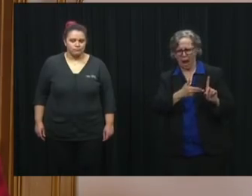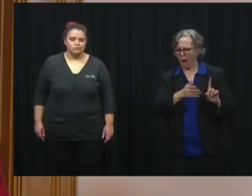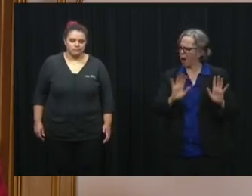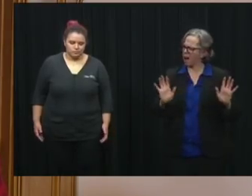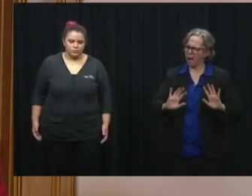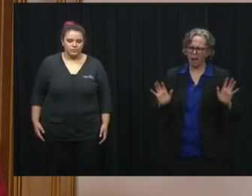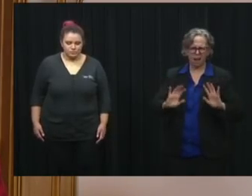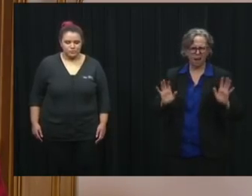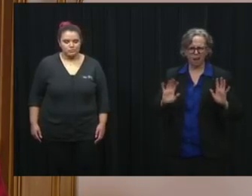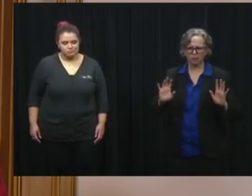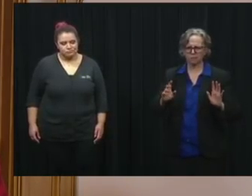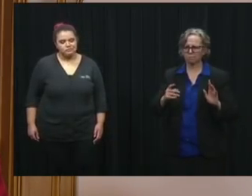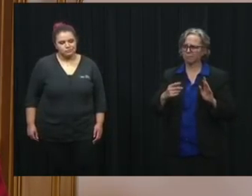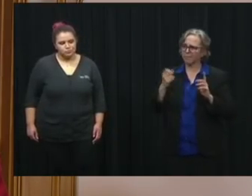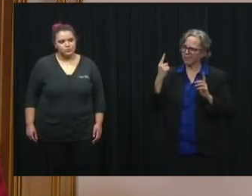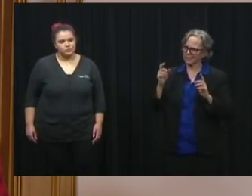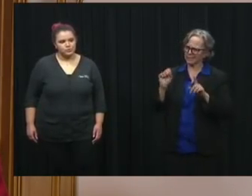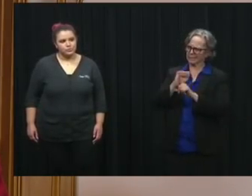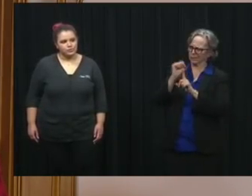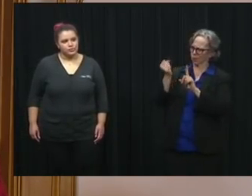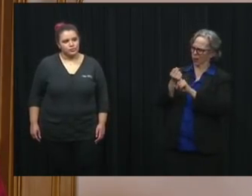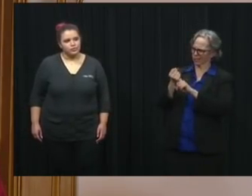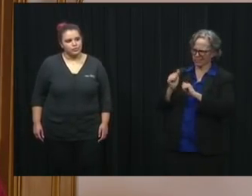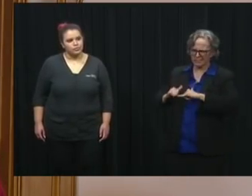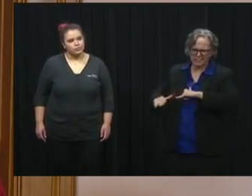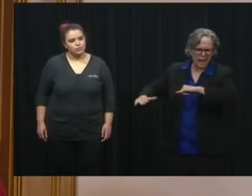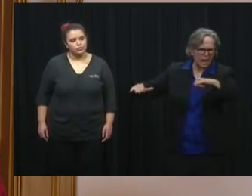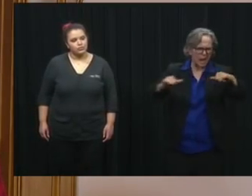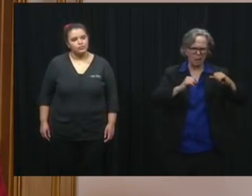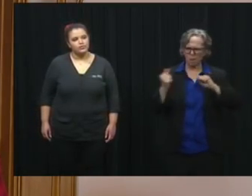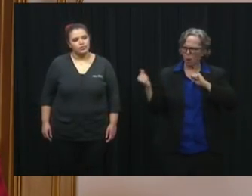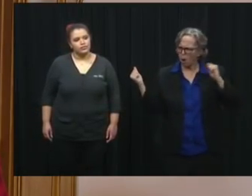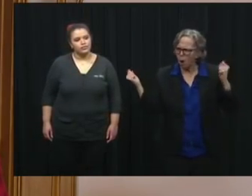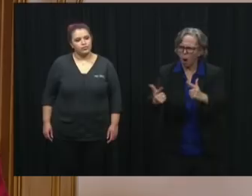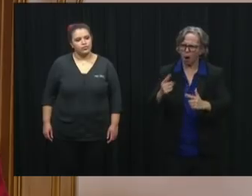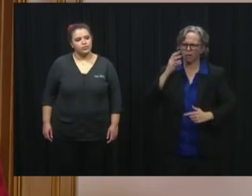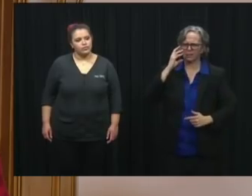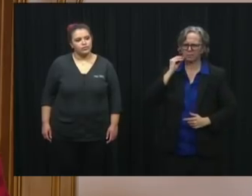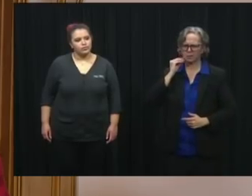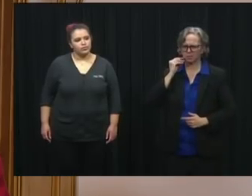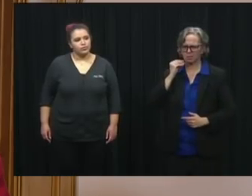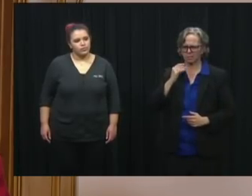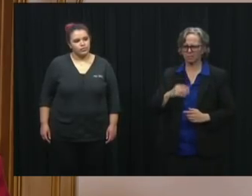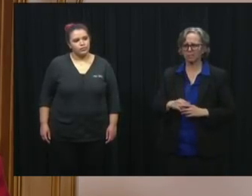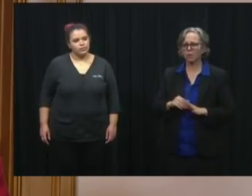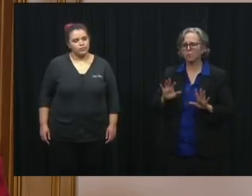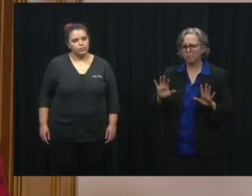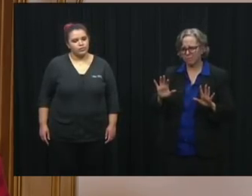in. So we certainly would ask people not to do that.